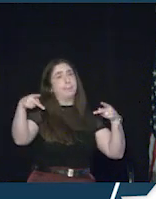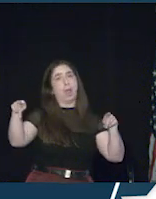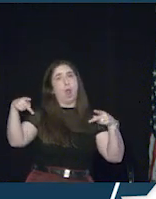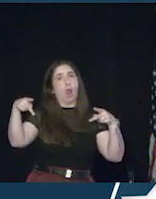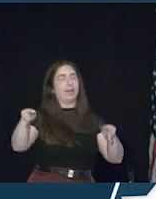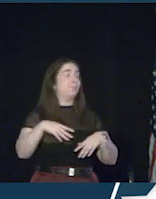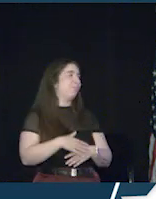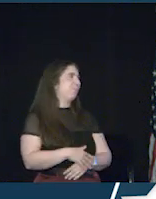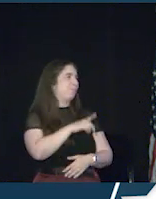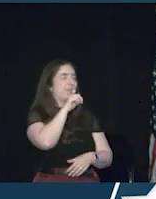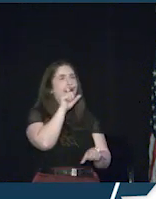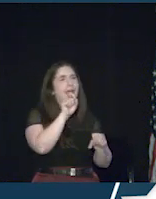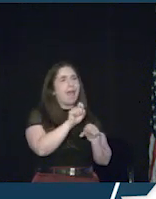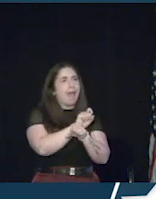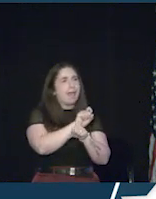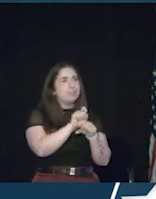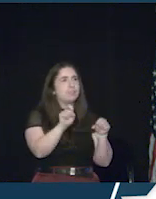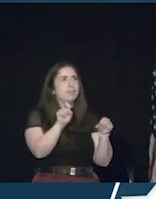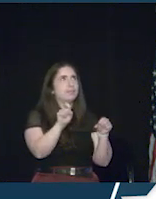Actually, I am